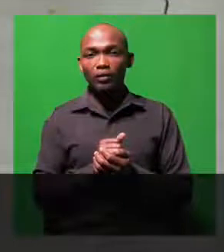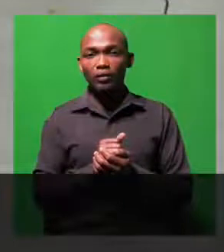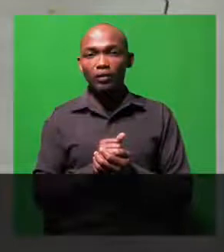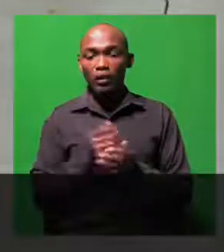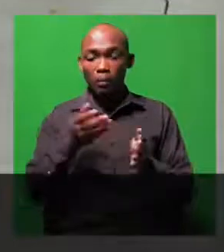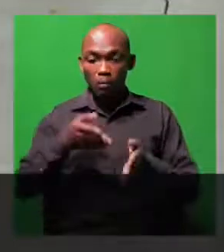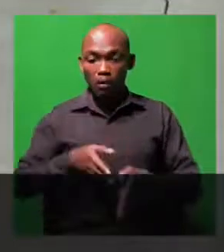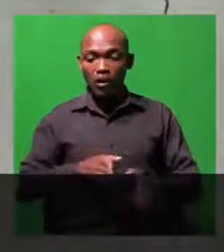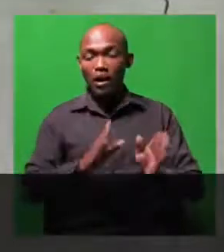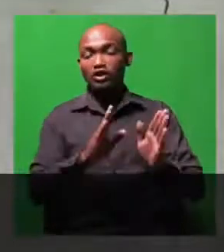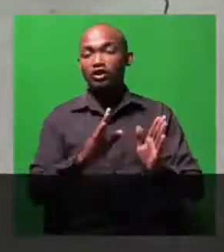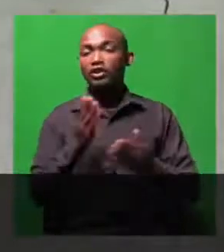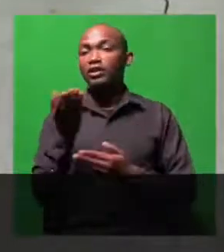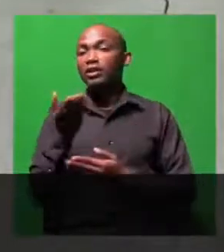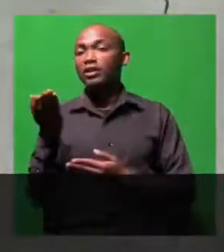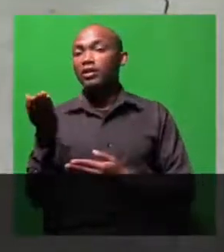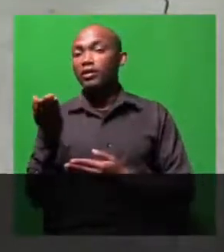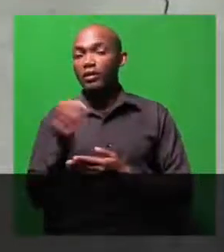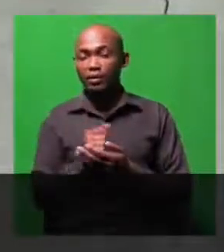Another one,